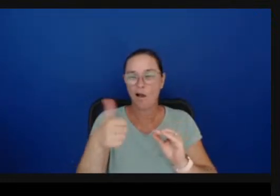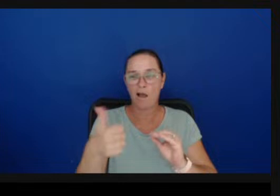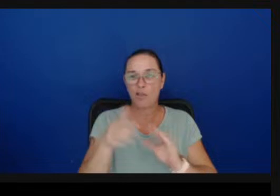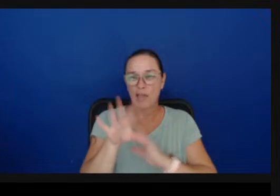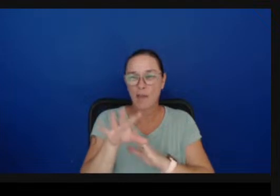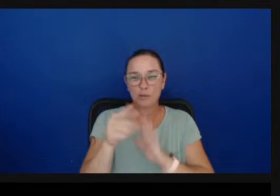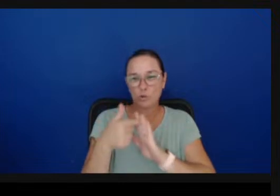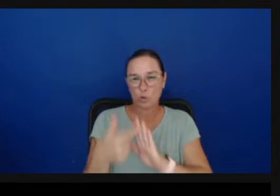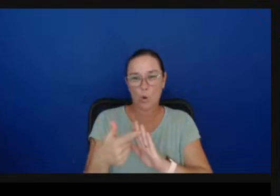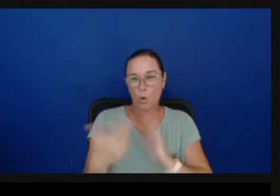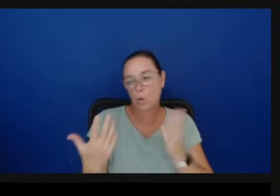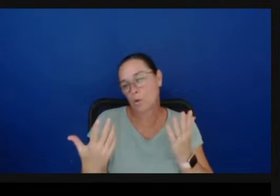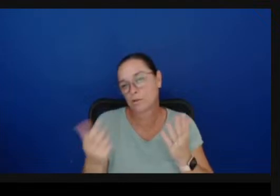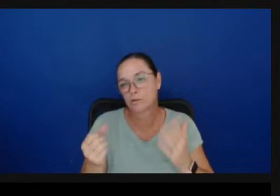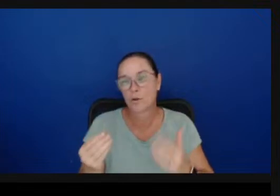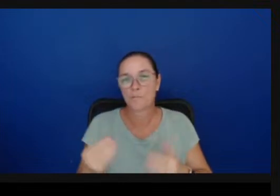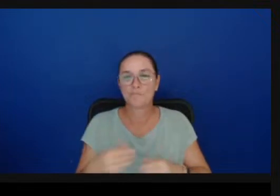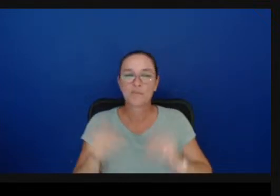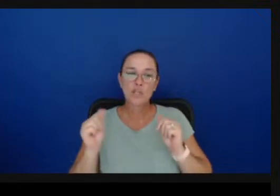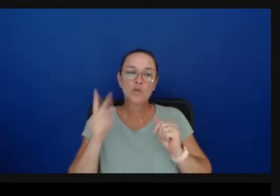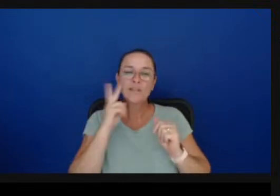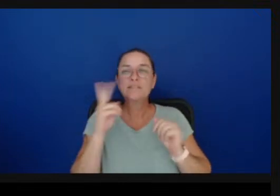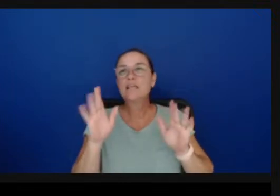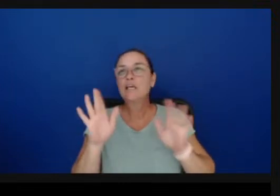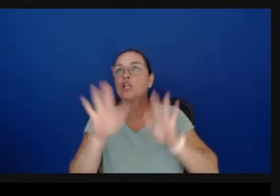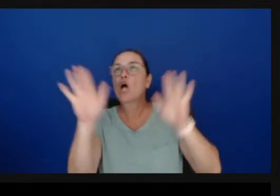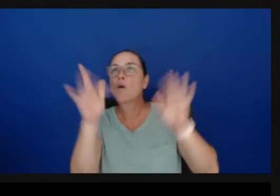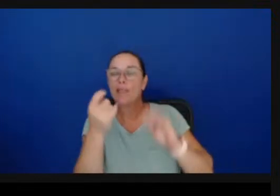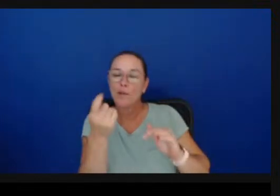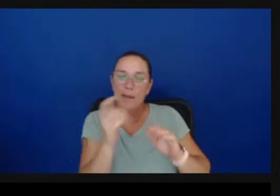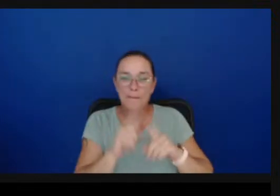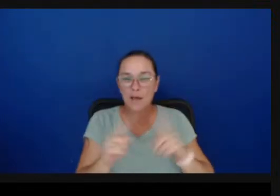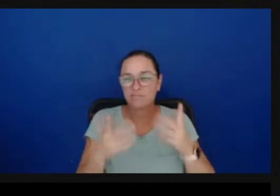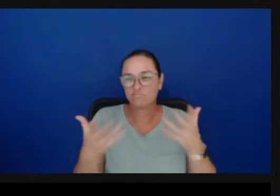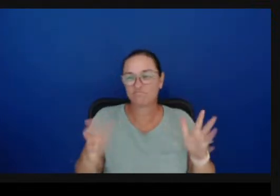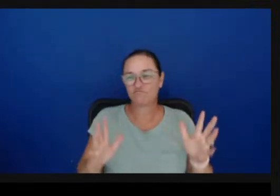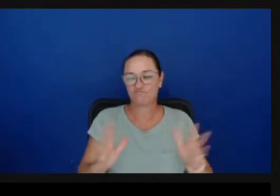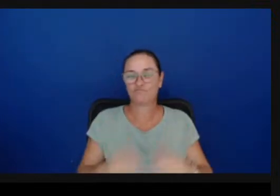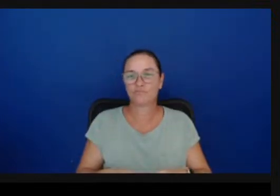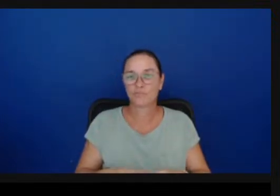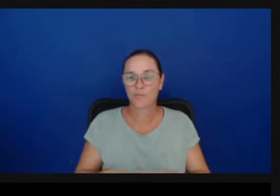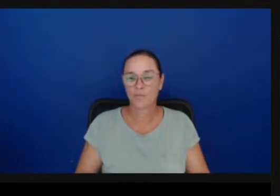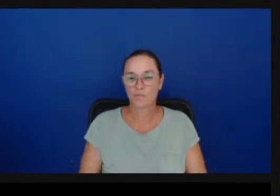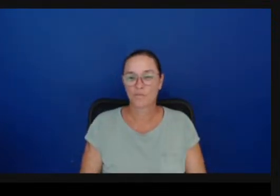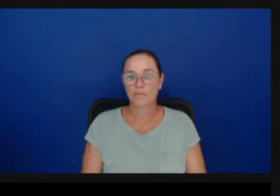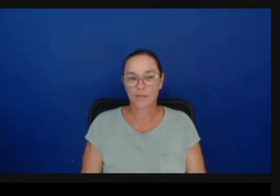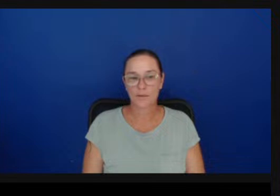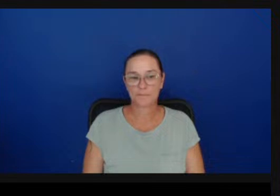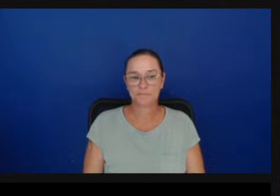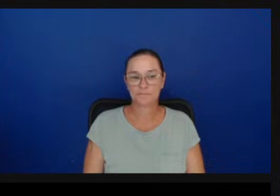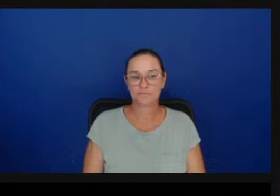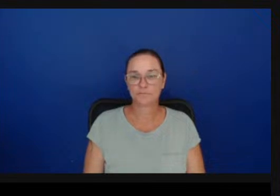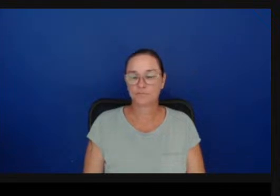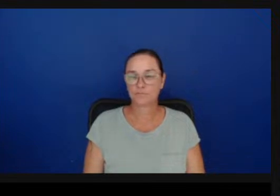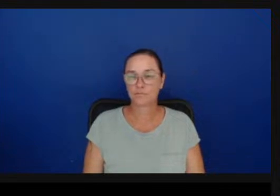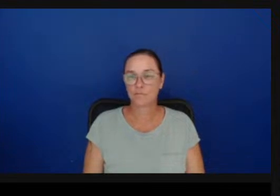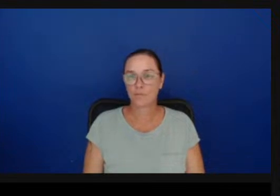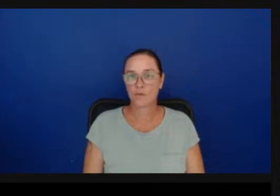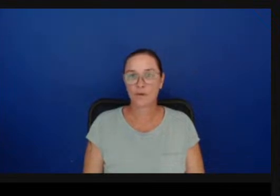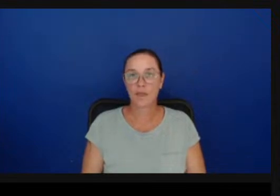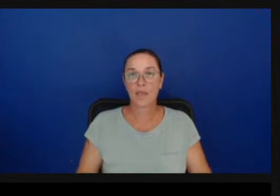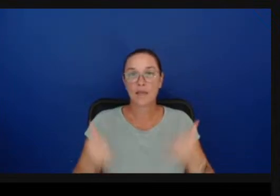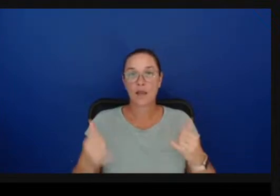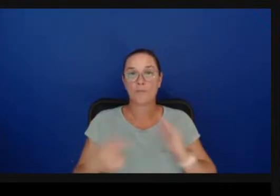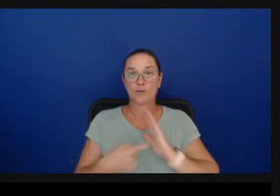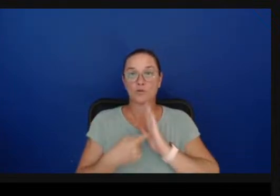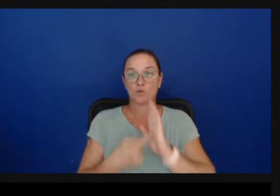that spectacular, so you can see glow in several of the frames, but there's really nothing as good as this. So we'll just keep it moving from here and show you guys